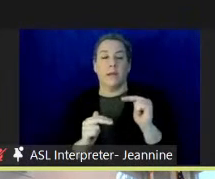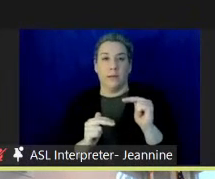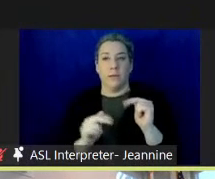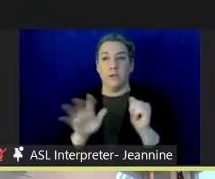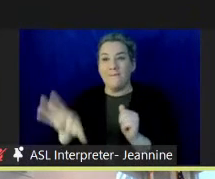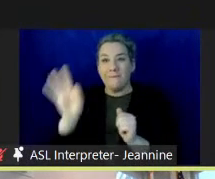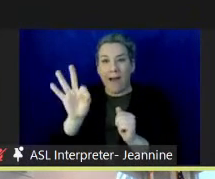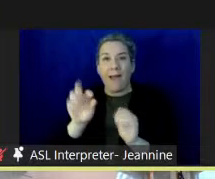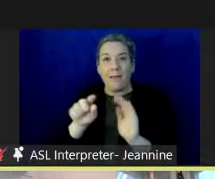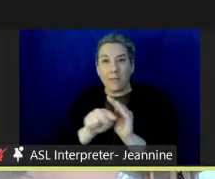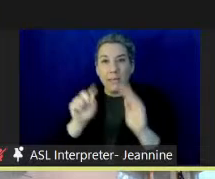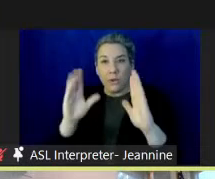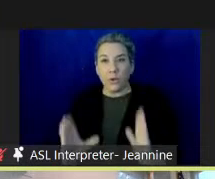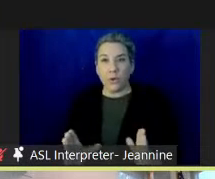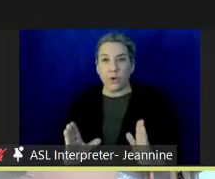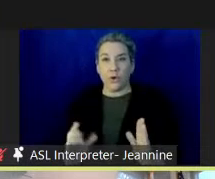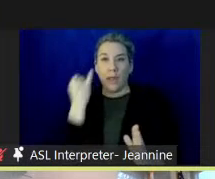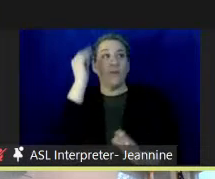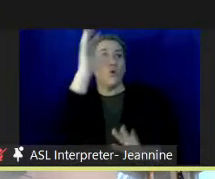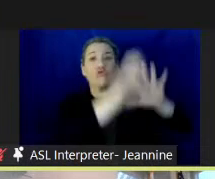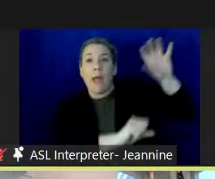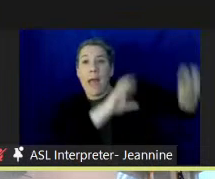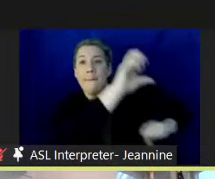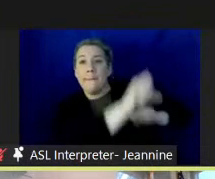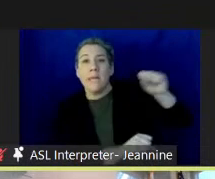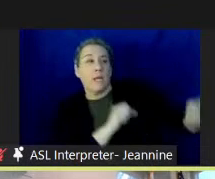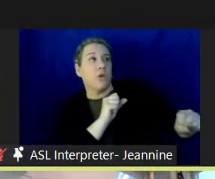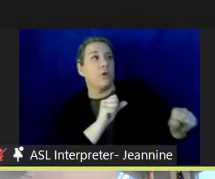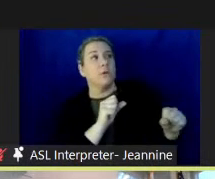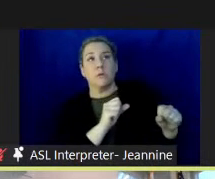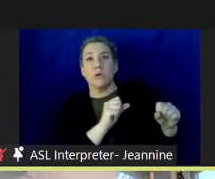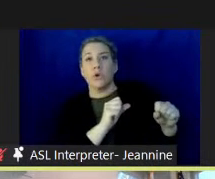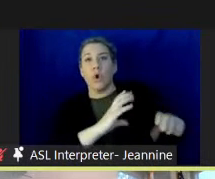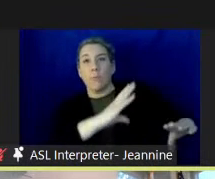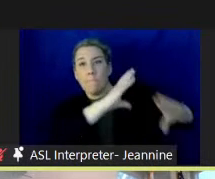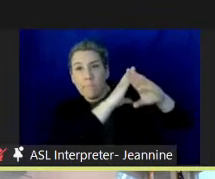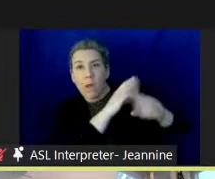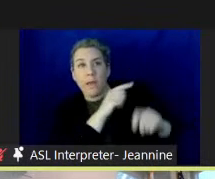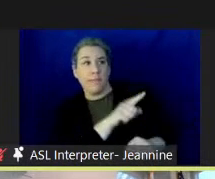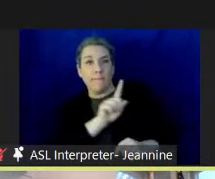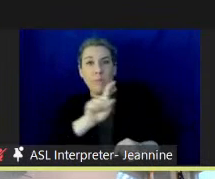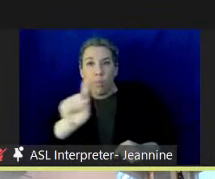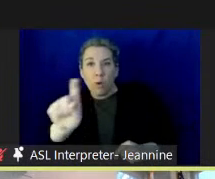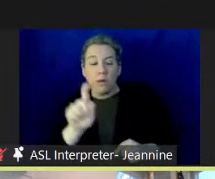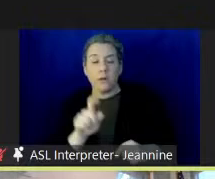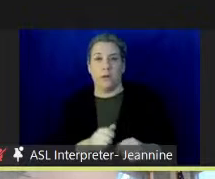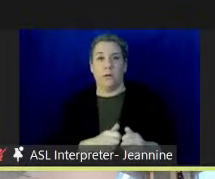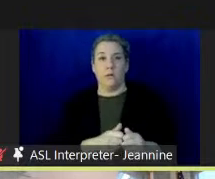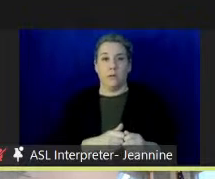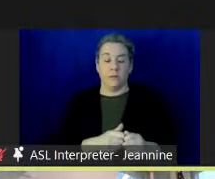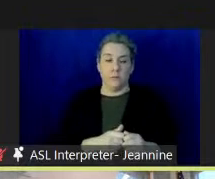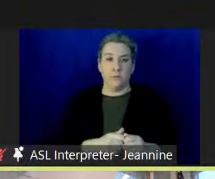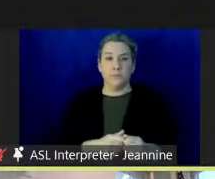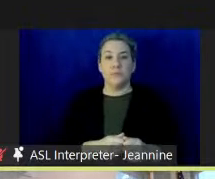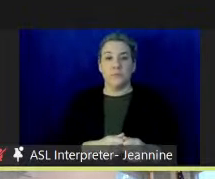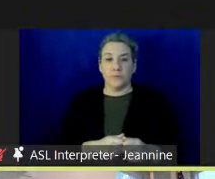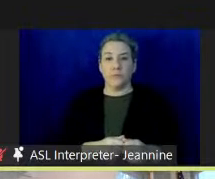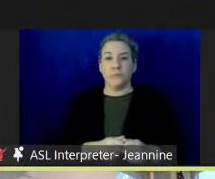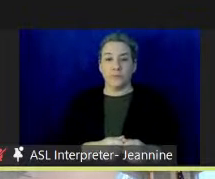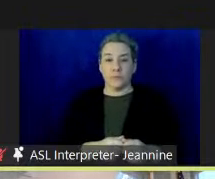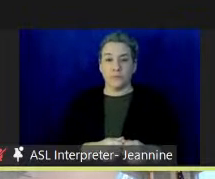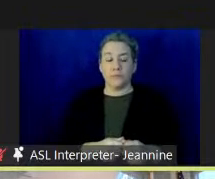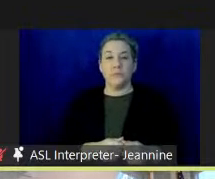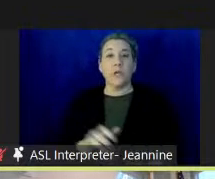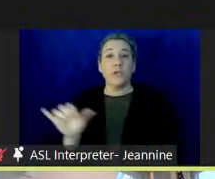assailant by grabbing at them, reaching out, or blocking their traffic, or making any type of furtive movements. And just those